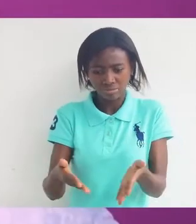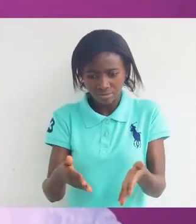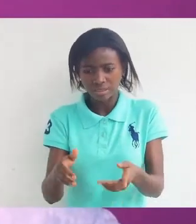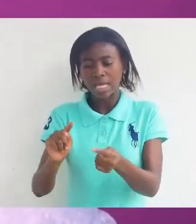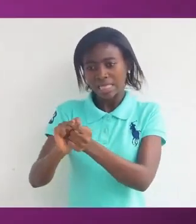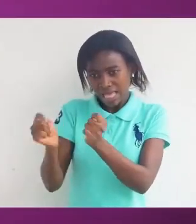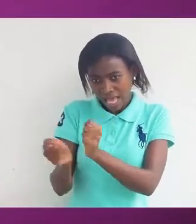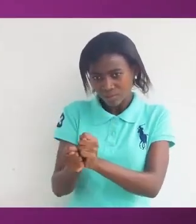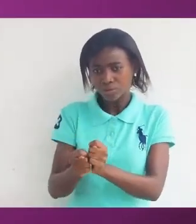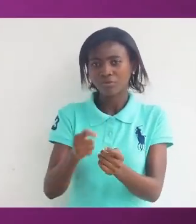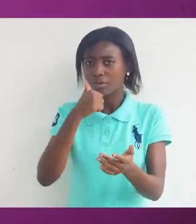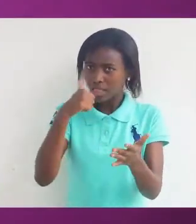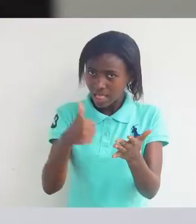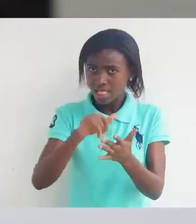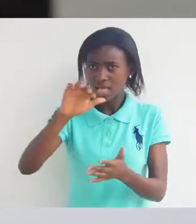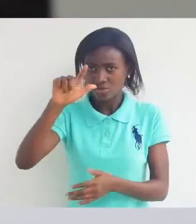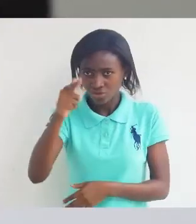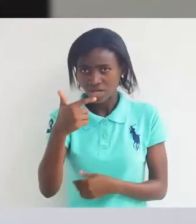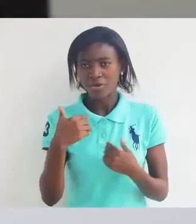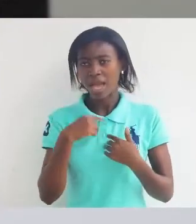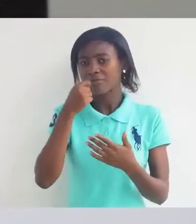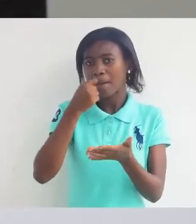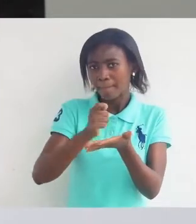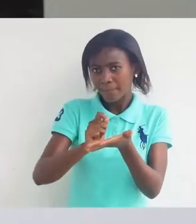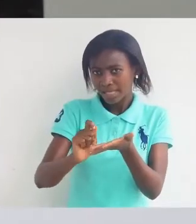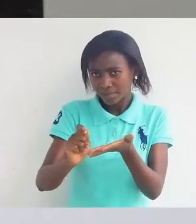of lettering. We have pencil,